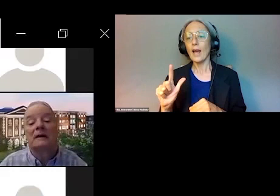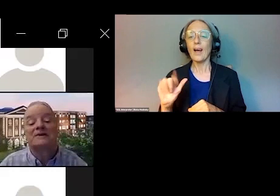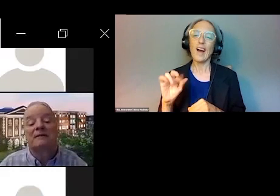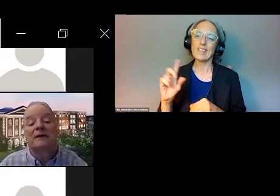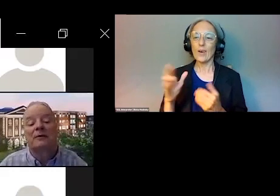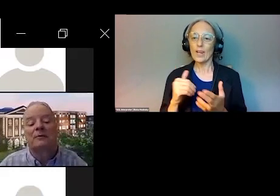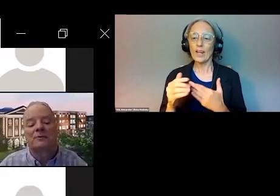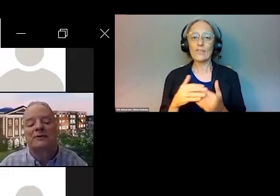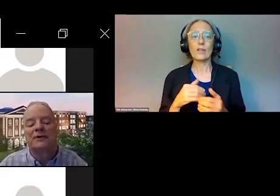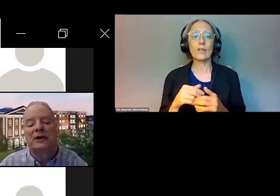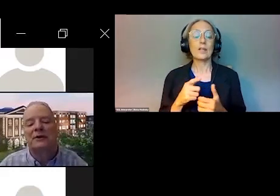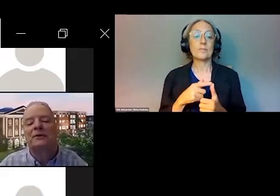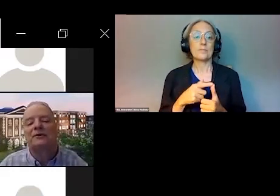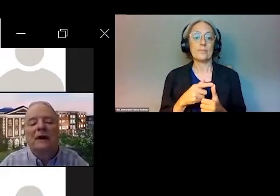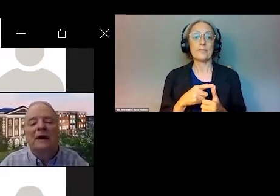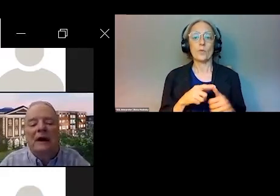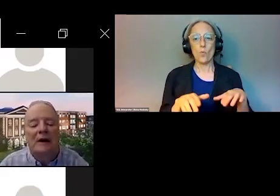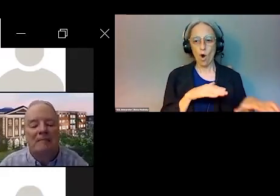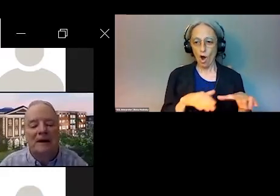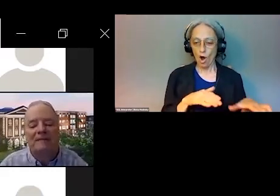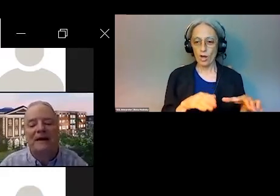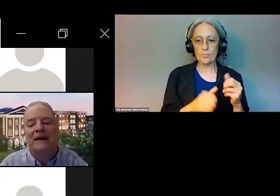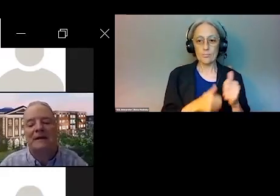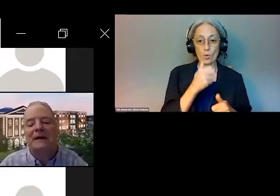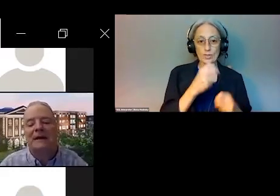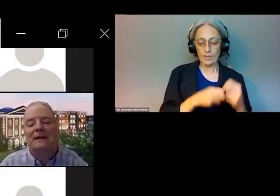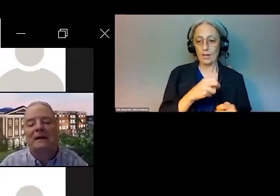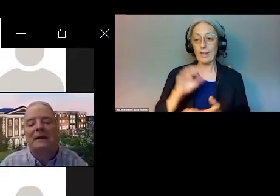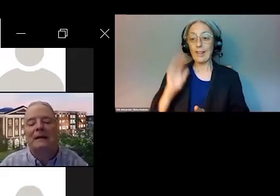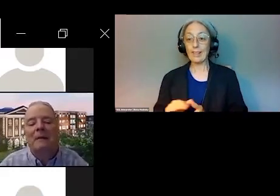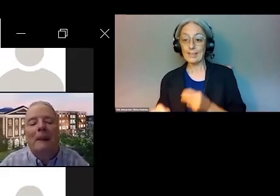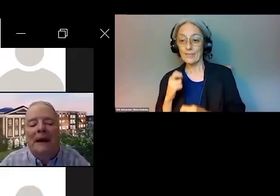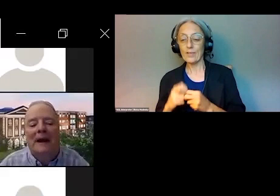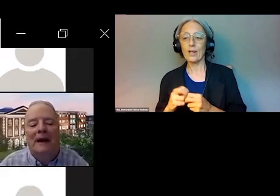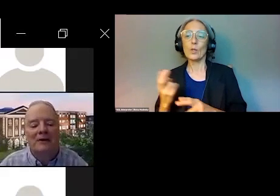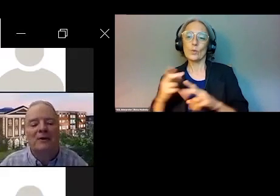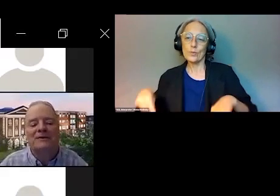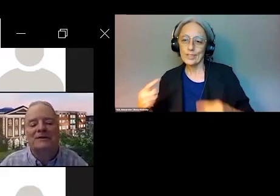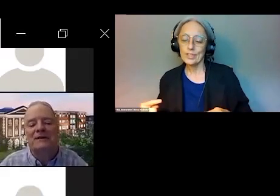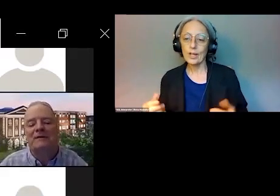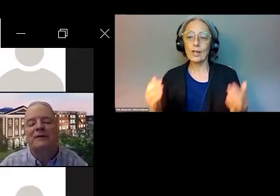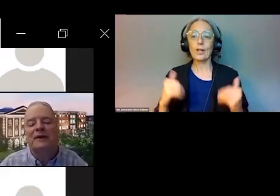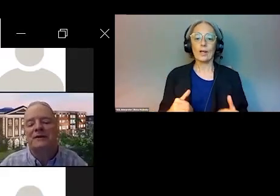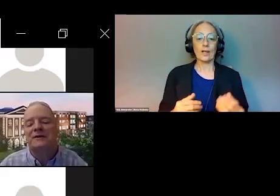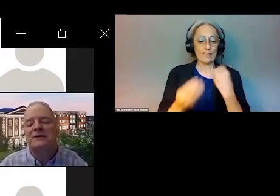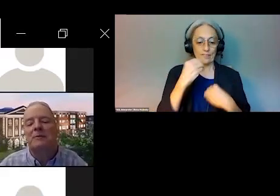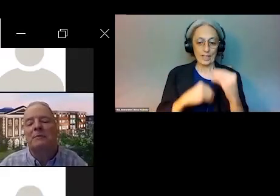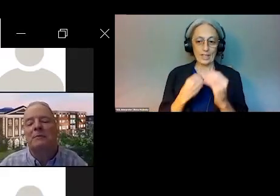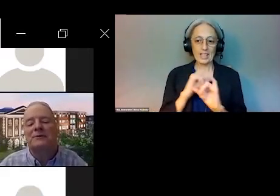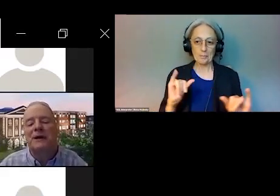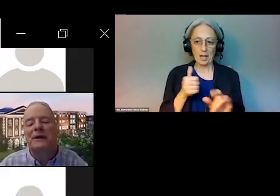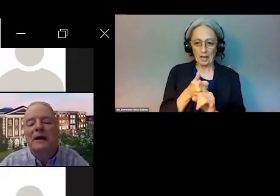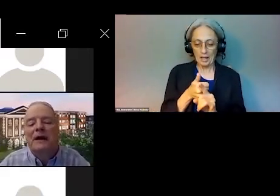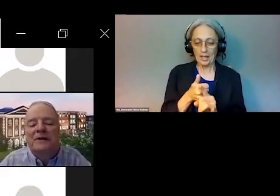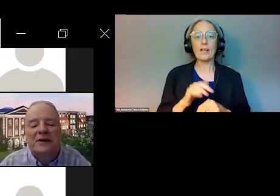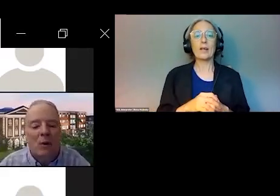The least difficult was wheelchair use, feeding independently, and you can see the different things